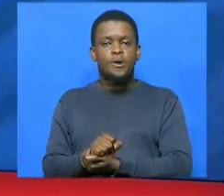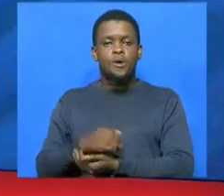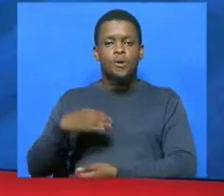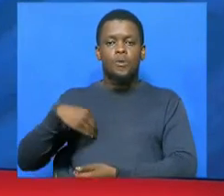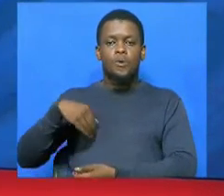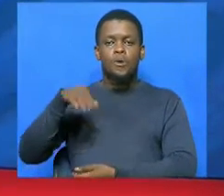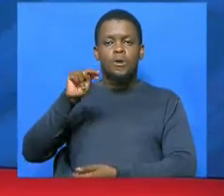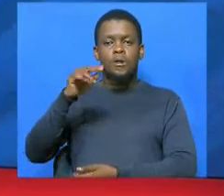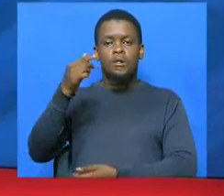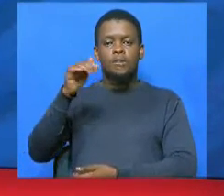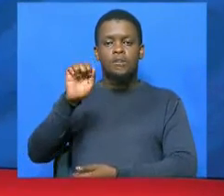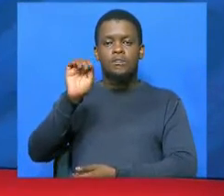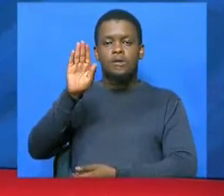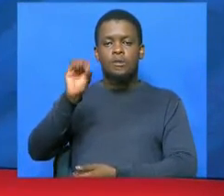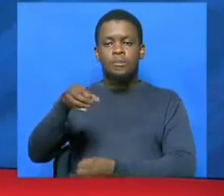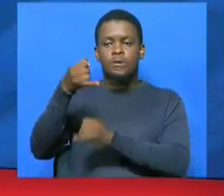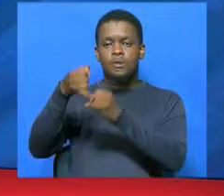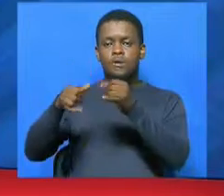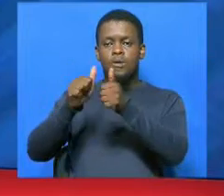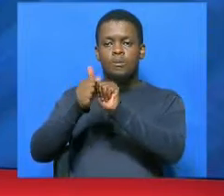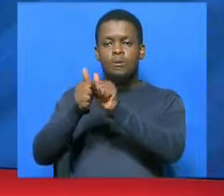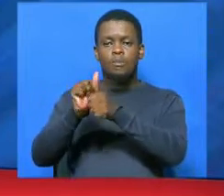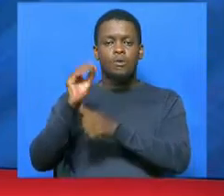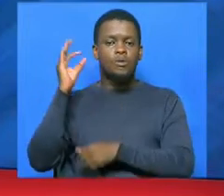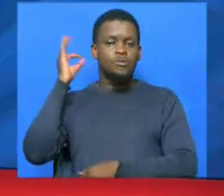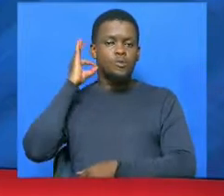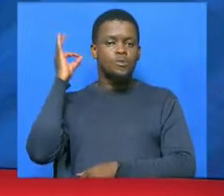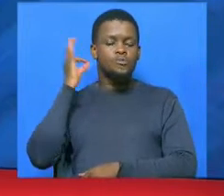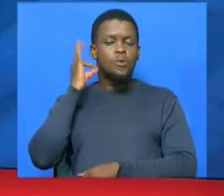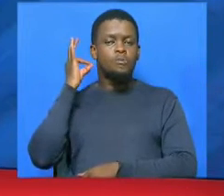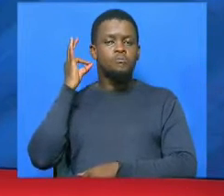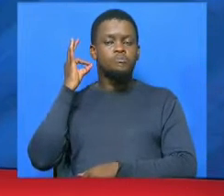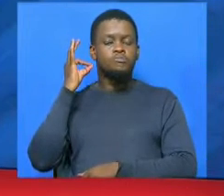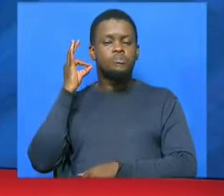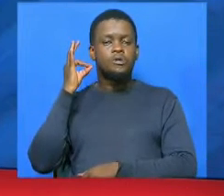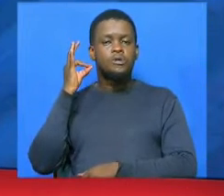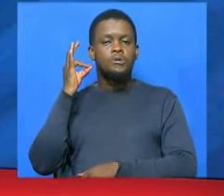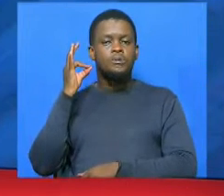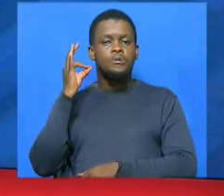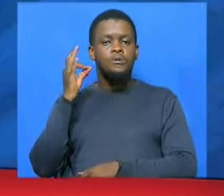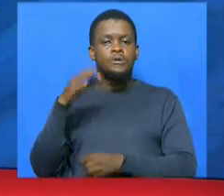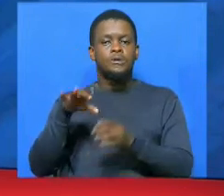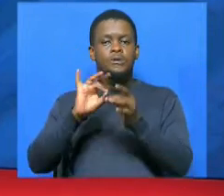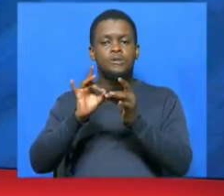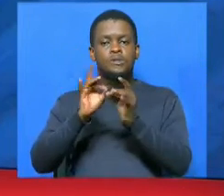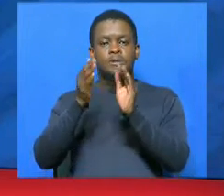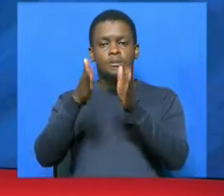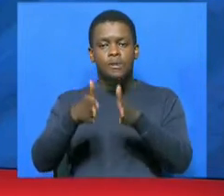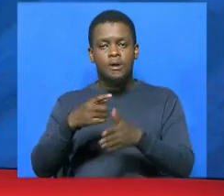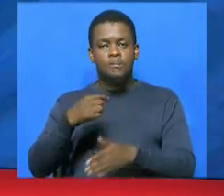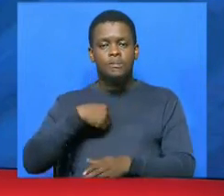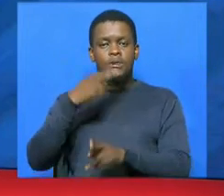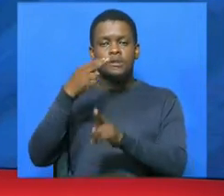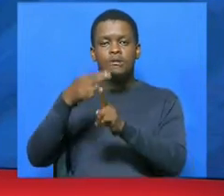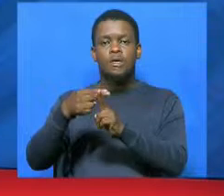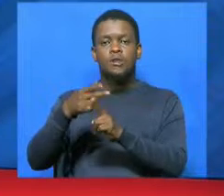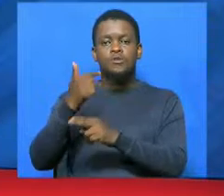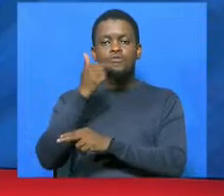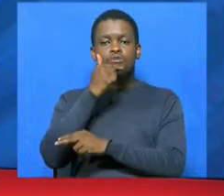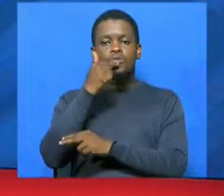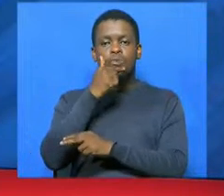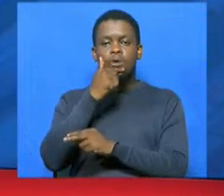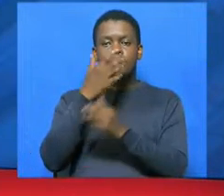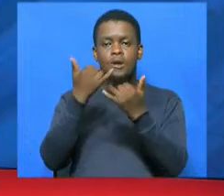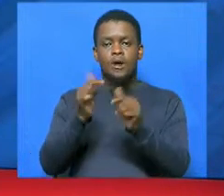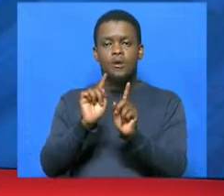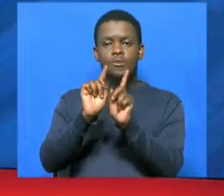Ntabogang Semetlela bringing us to the end of our news bulletin this Monday evening. Topo Taposa was interpreting in sign language. Up